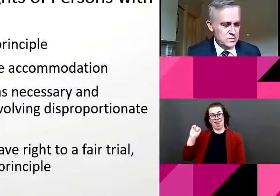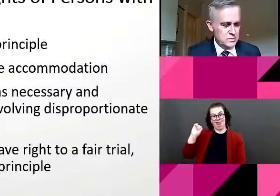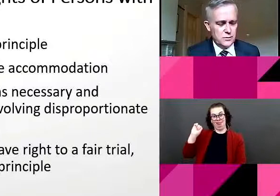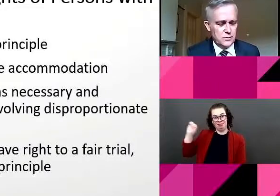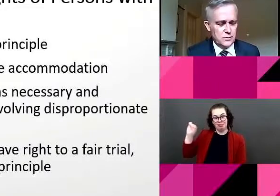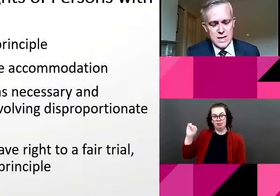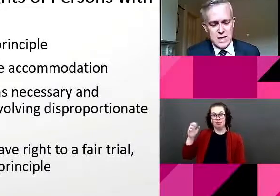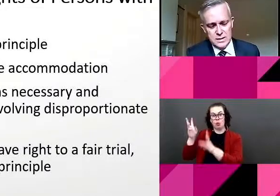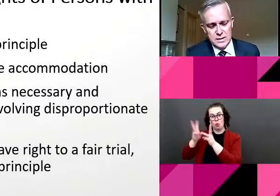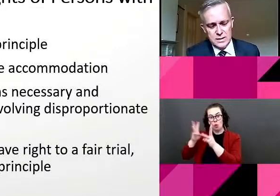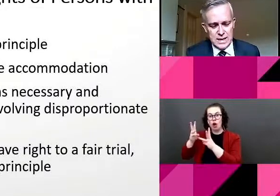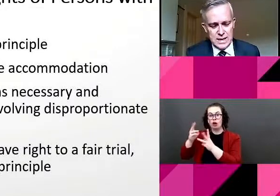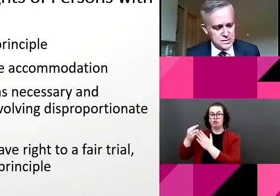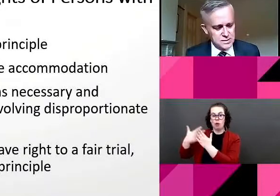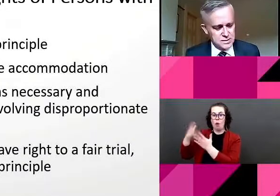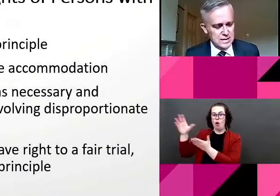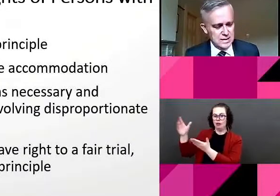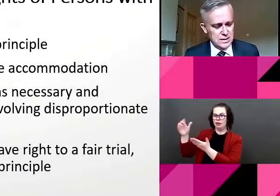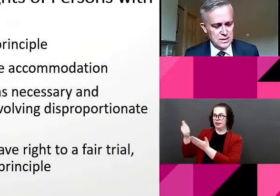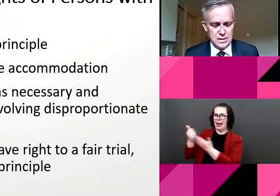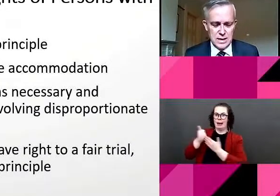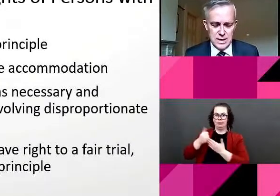terms of the analysis